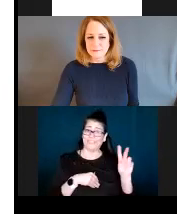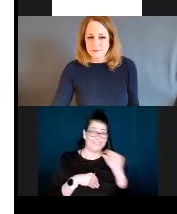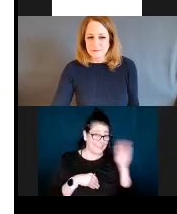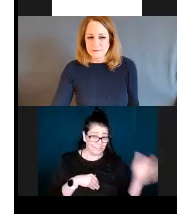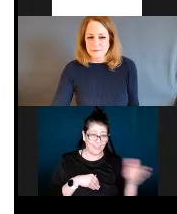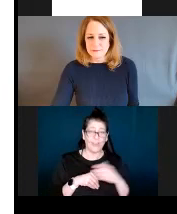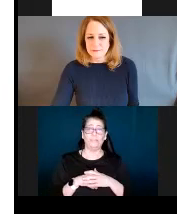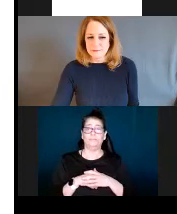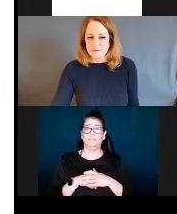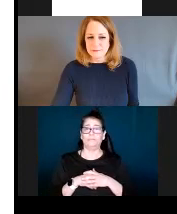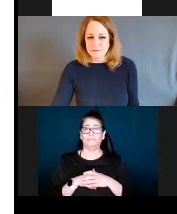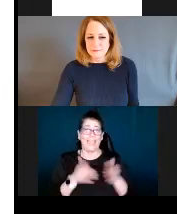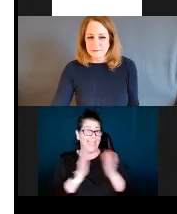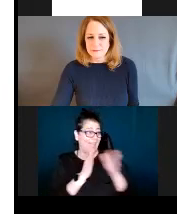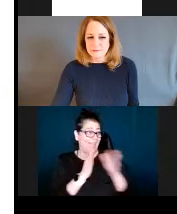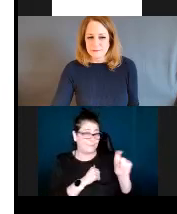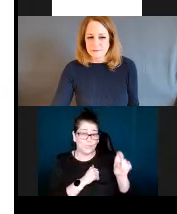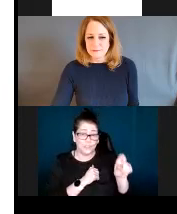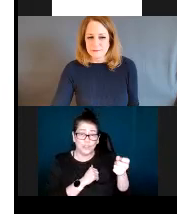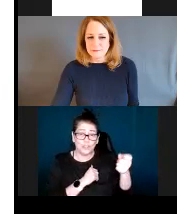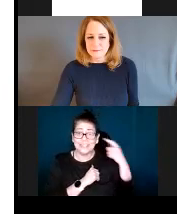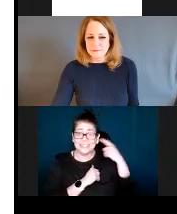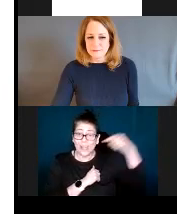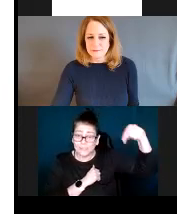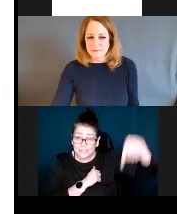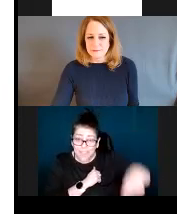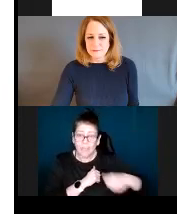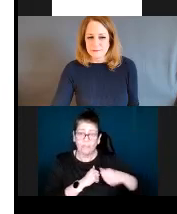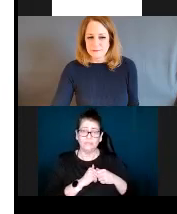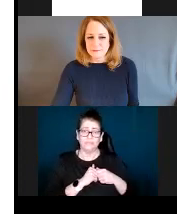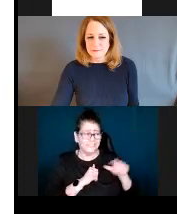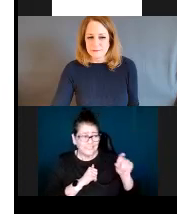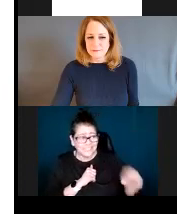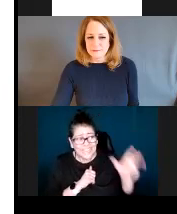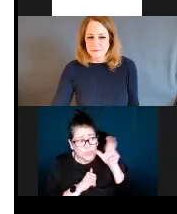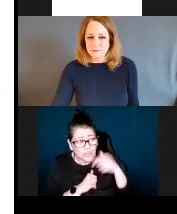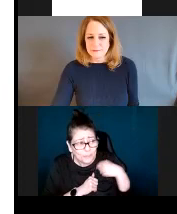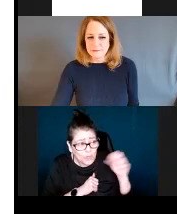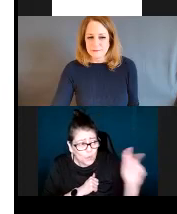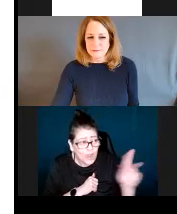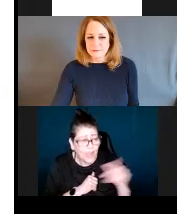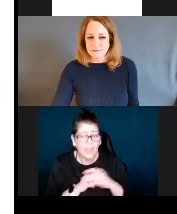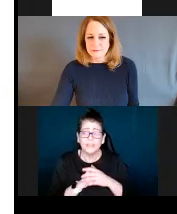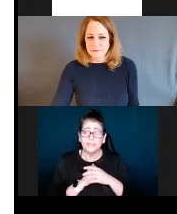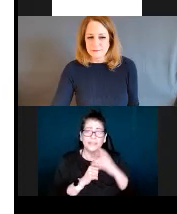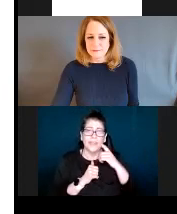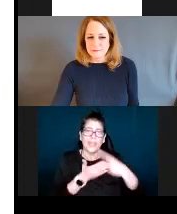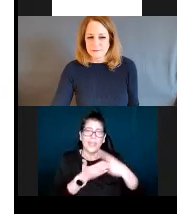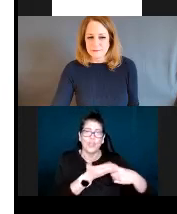down, see if they can hear you okay, and kind of talk about how to change that